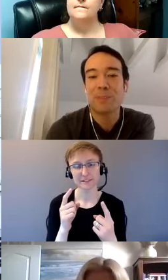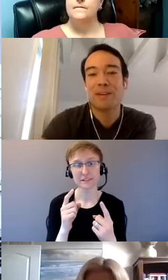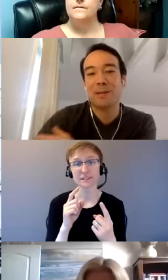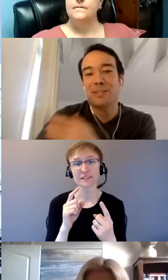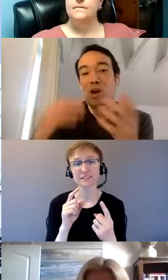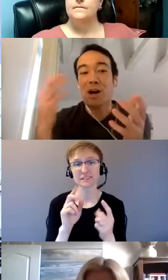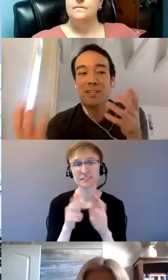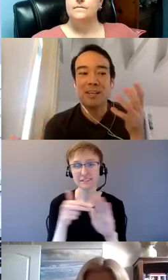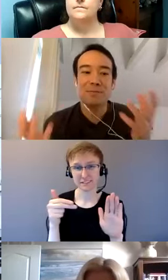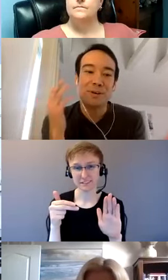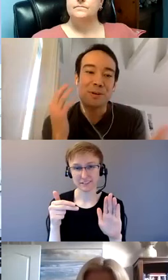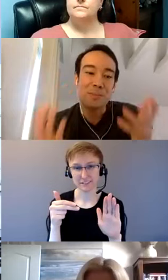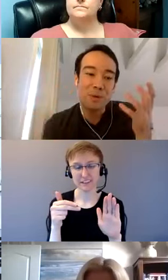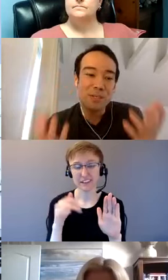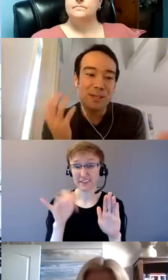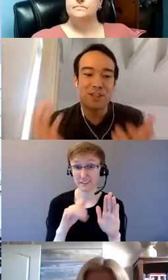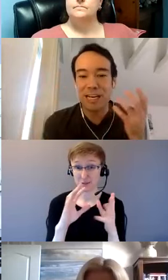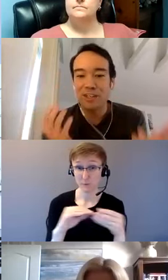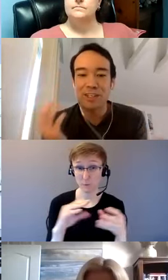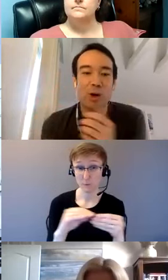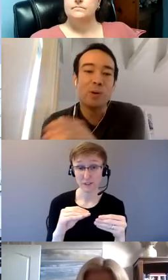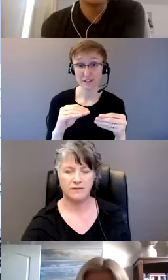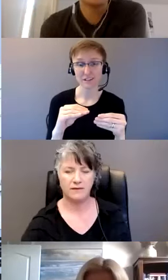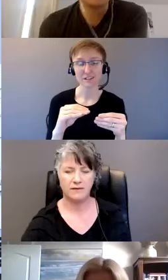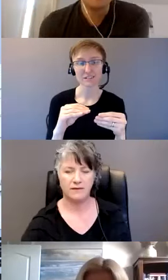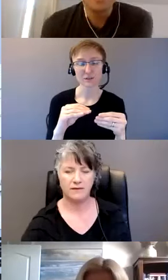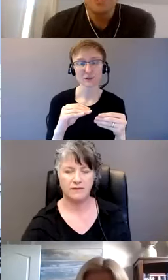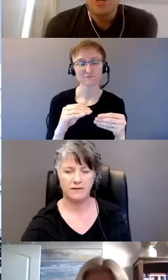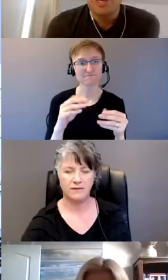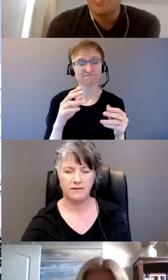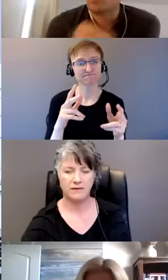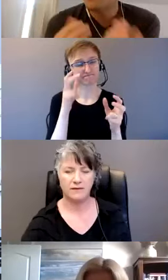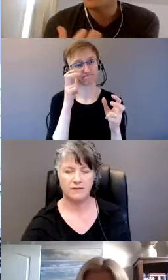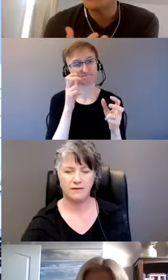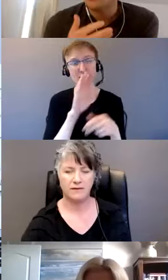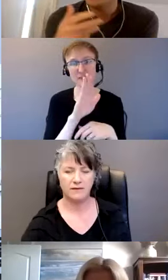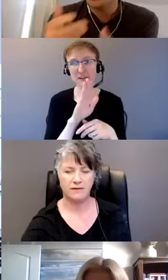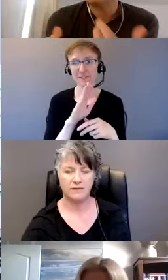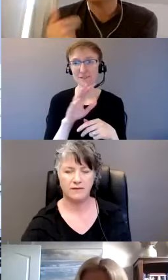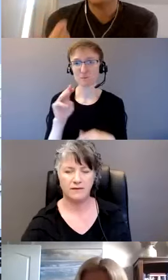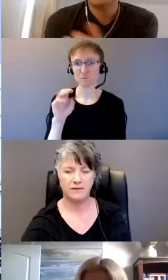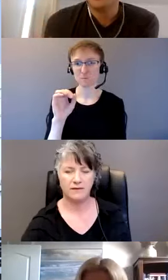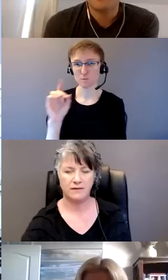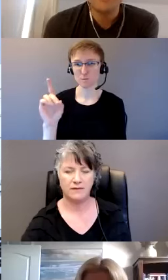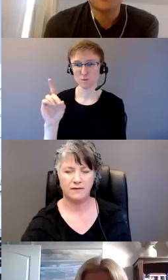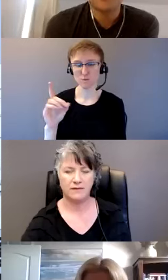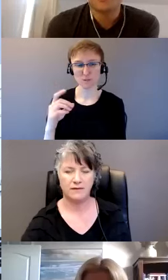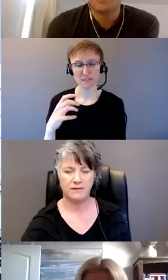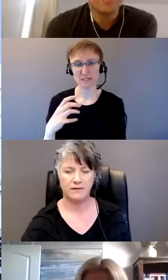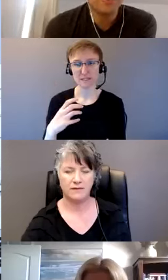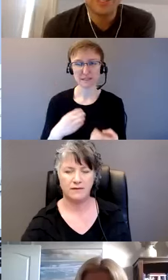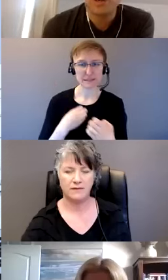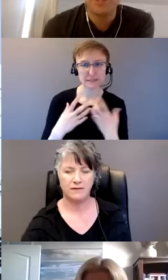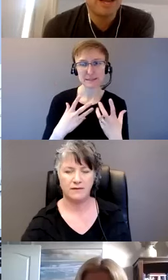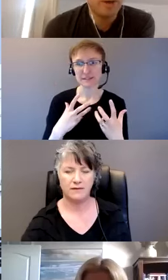heard a bit about some cognitive or mood changes in one or both of them. What we don't quite know yet, and we might want to dig further, are there